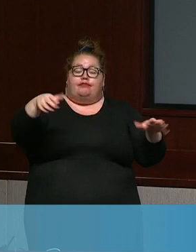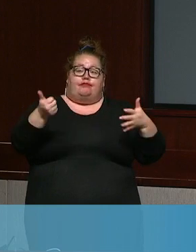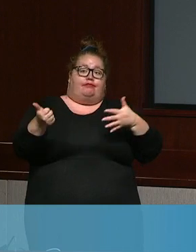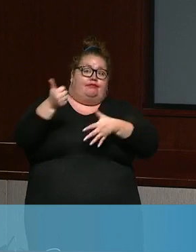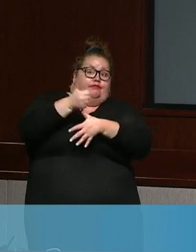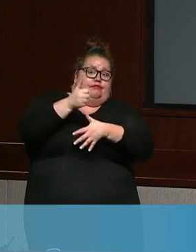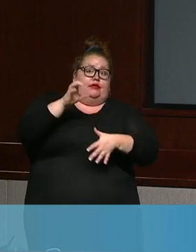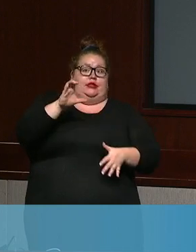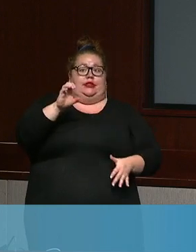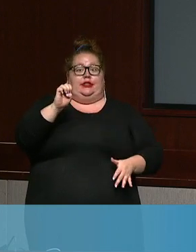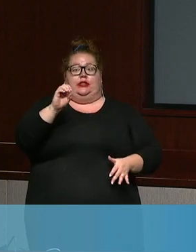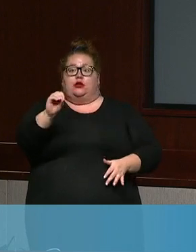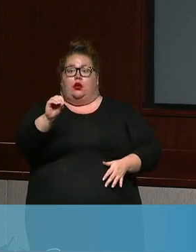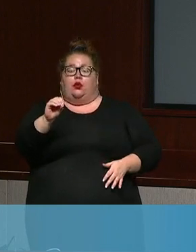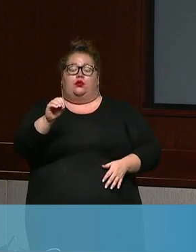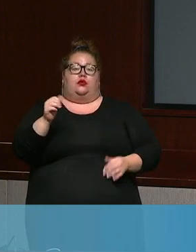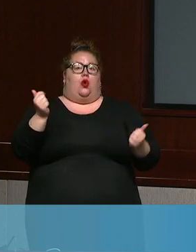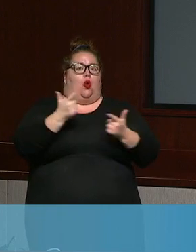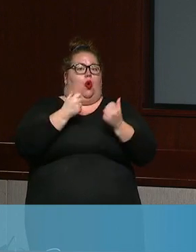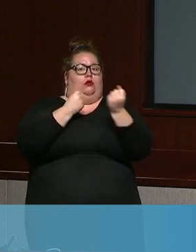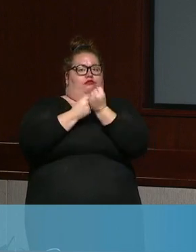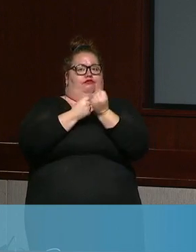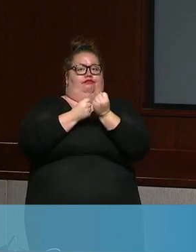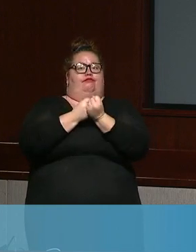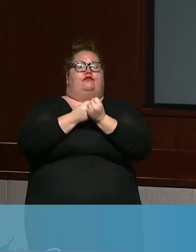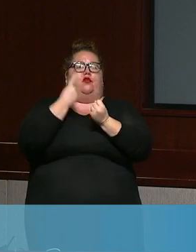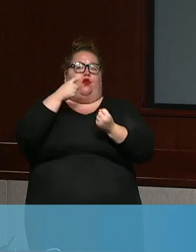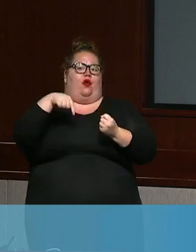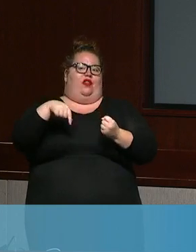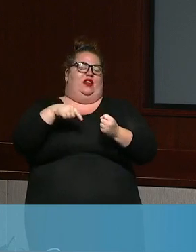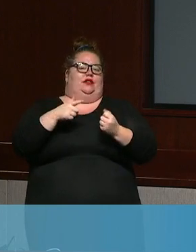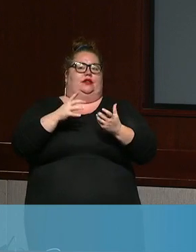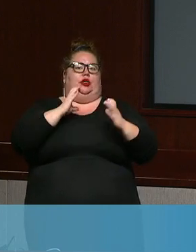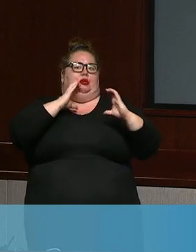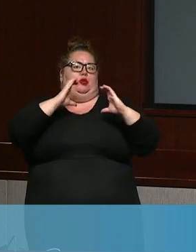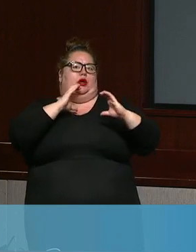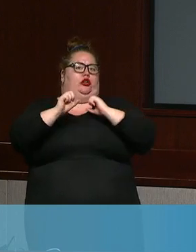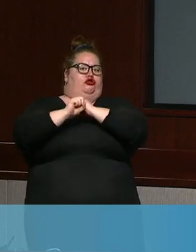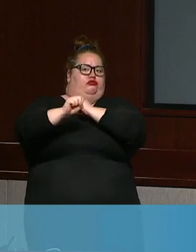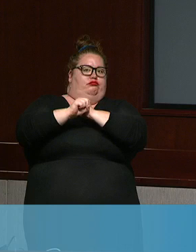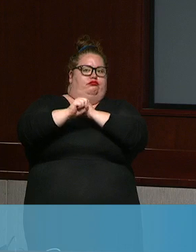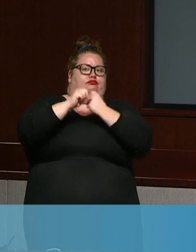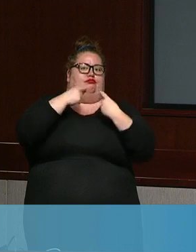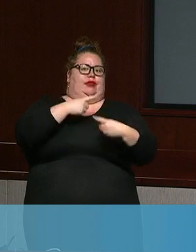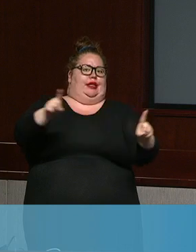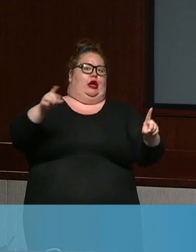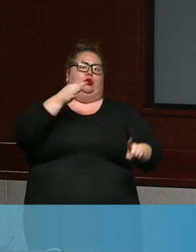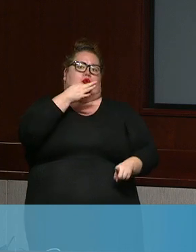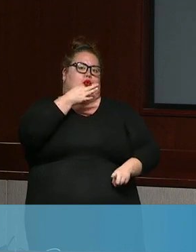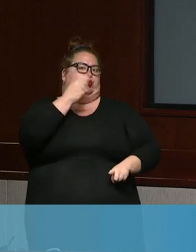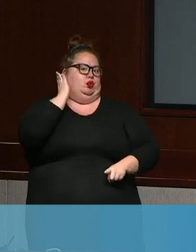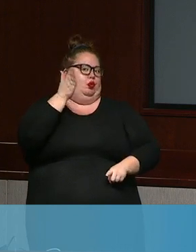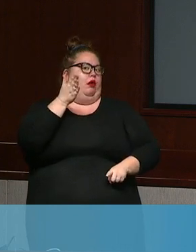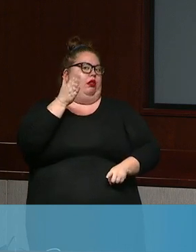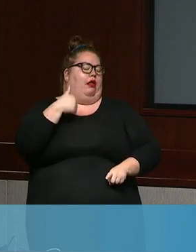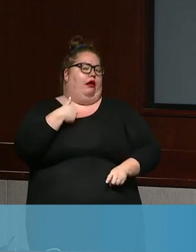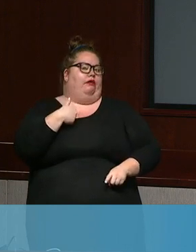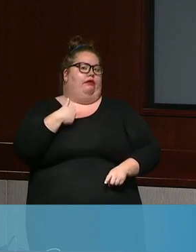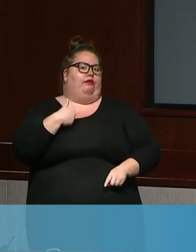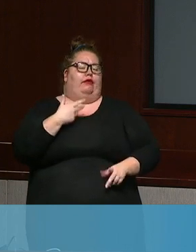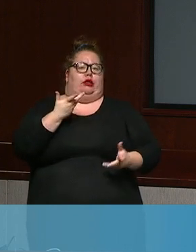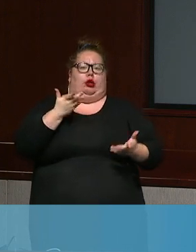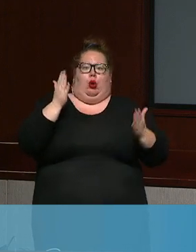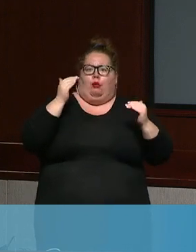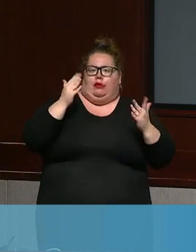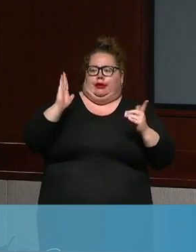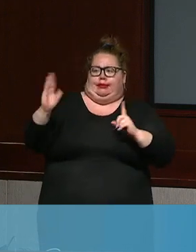cetera. They will be also communicating the need for people to, and hopefully persuasively, the need for people to